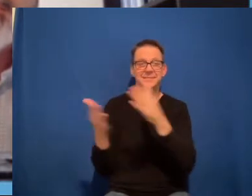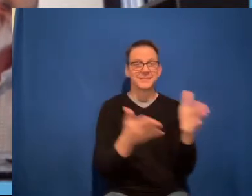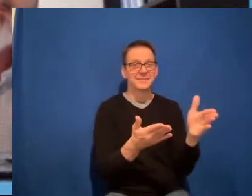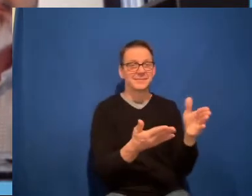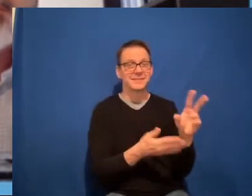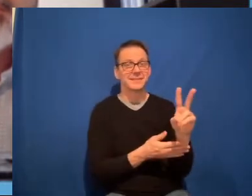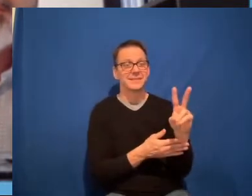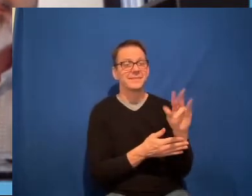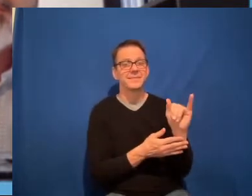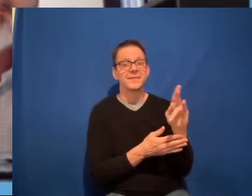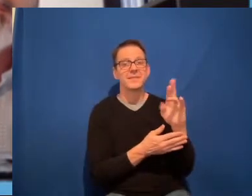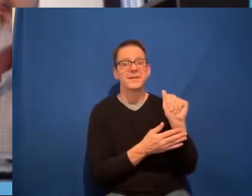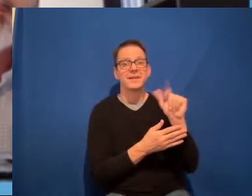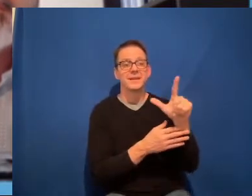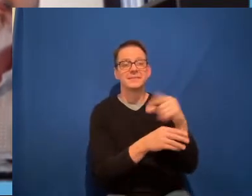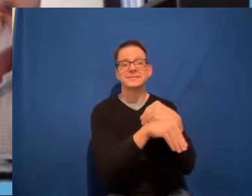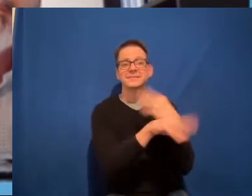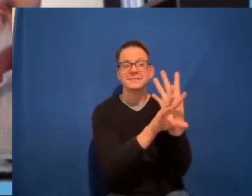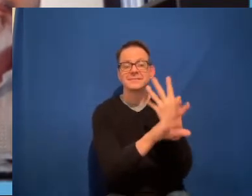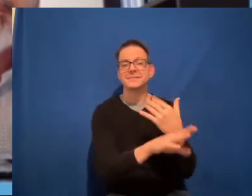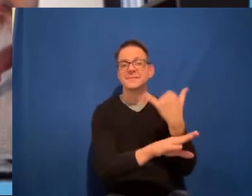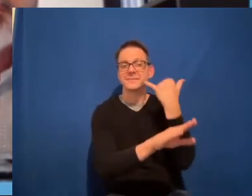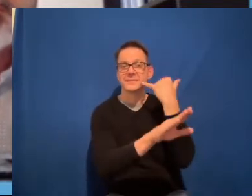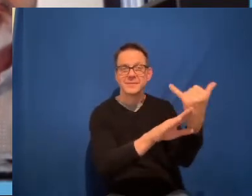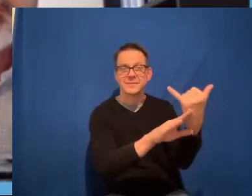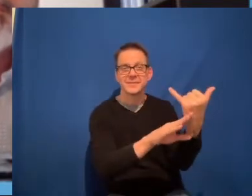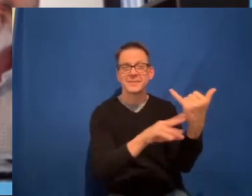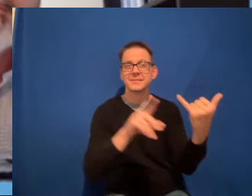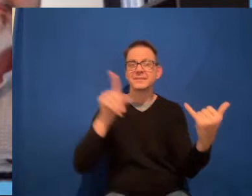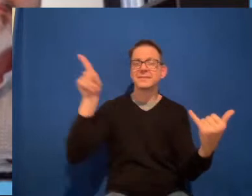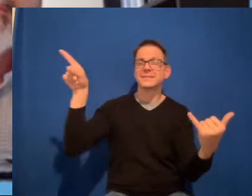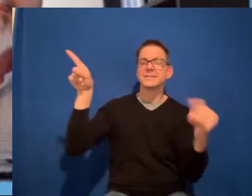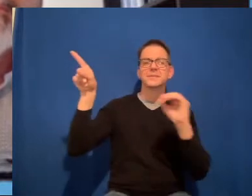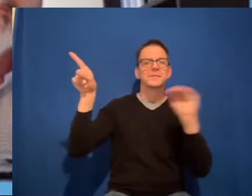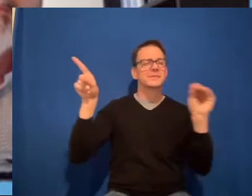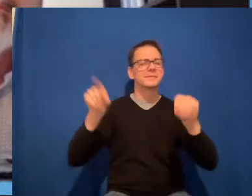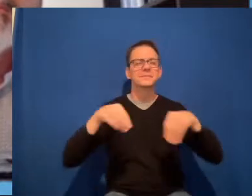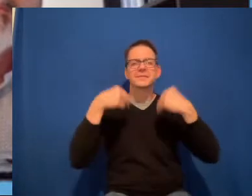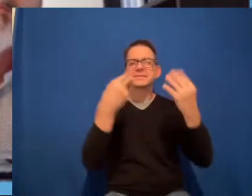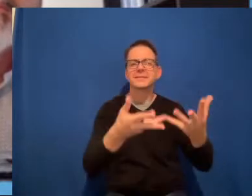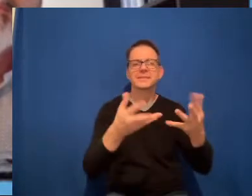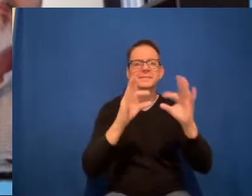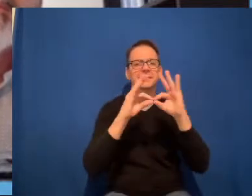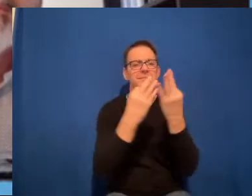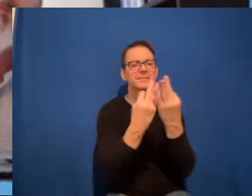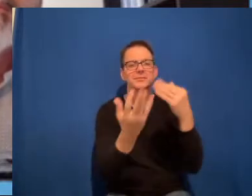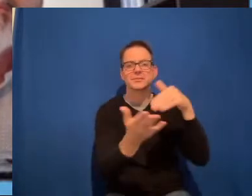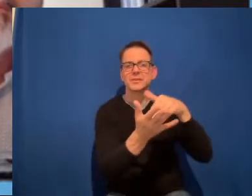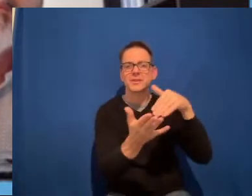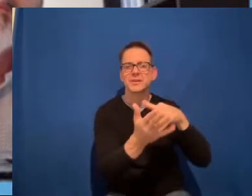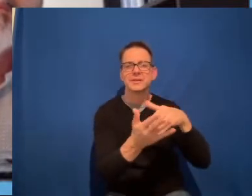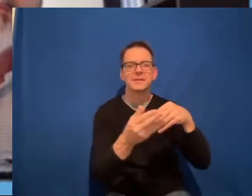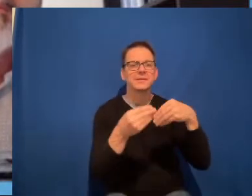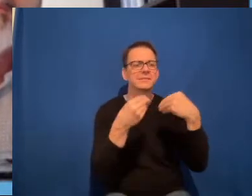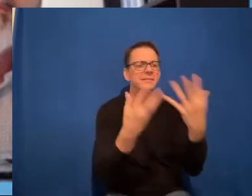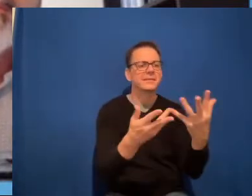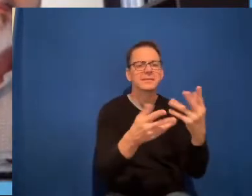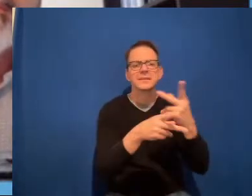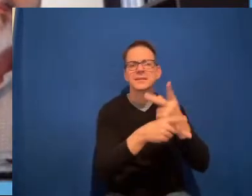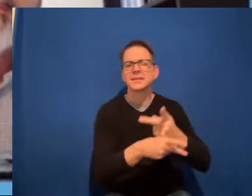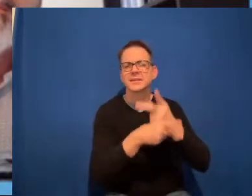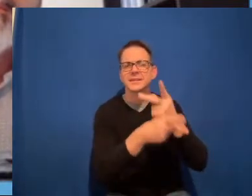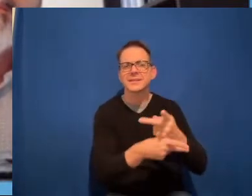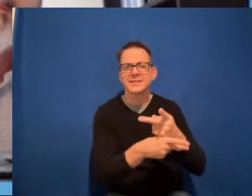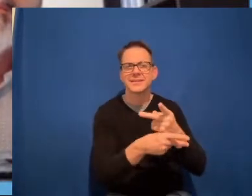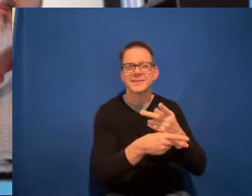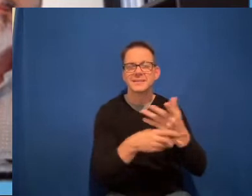to compensate family docs and other doctors who were providing complex care over the phone. I mean, some of the things I was doing and my